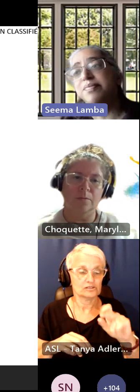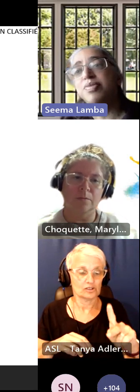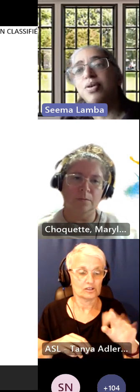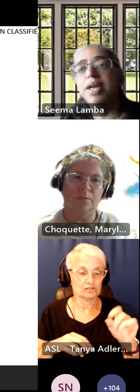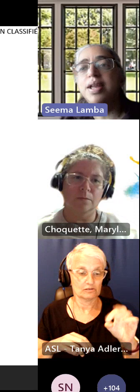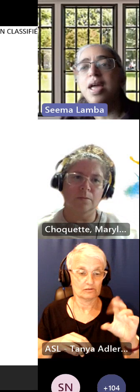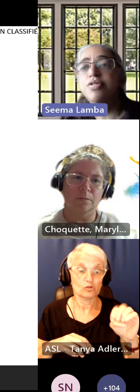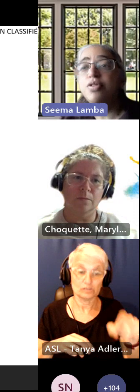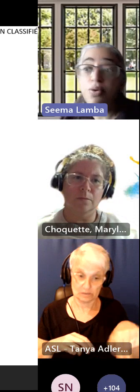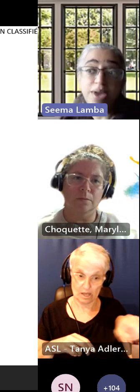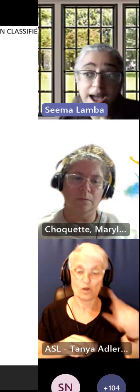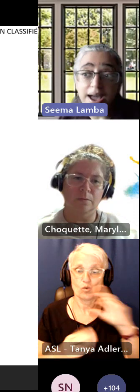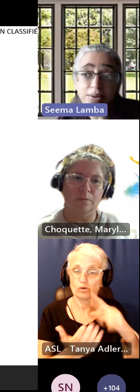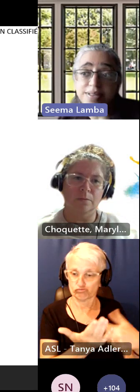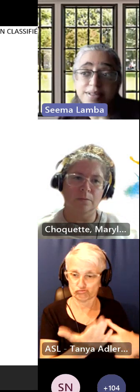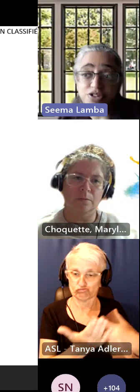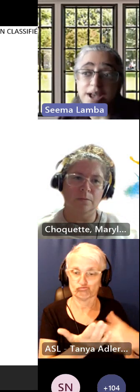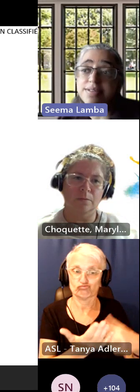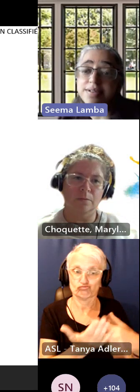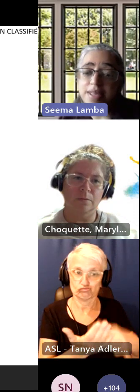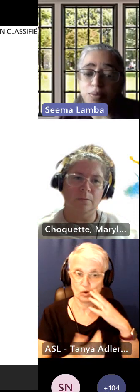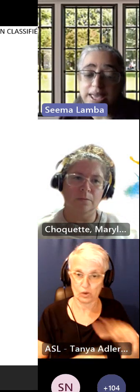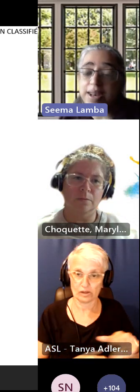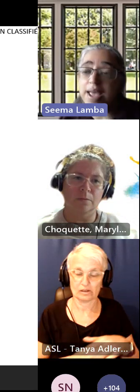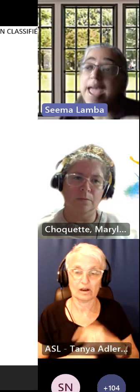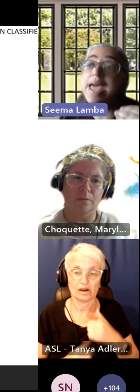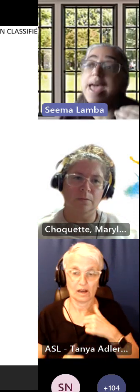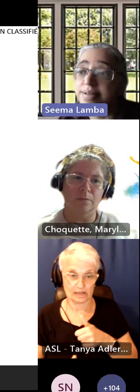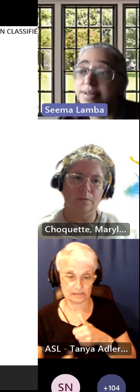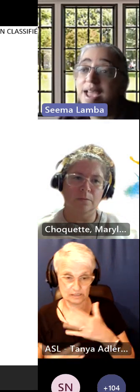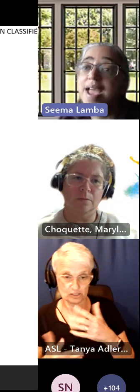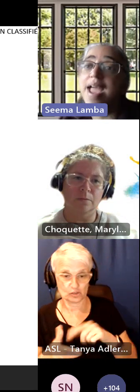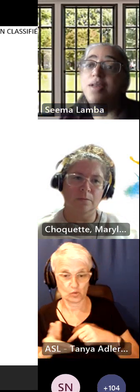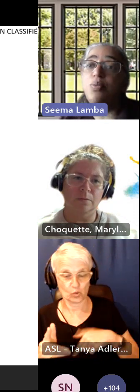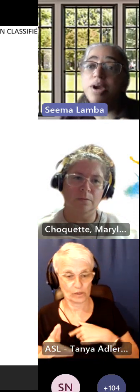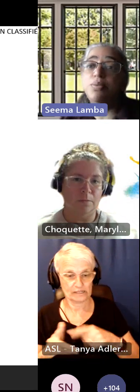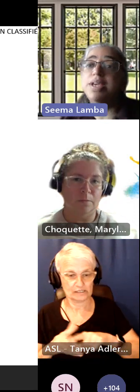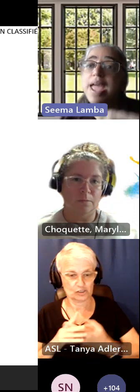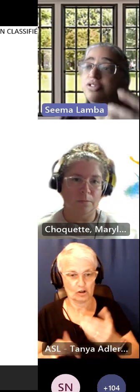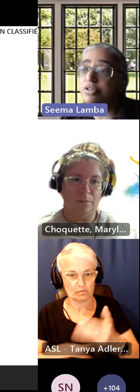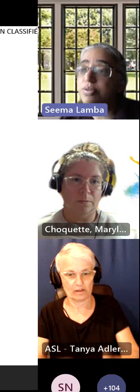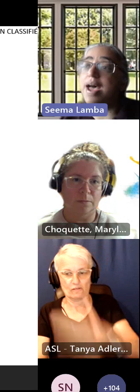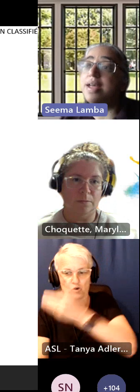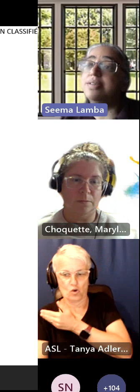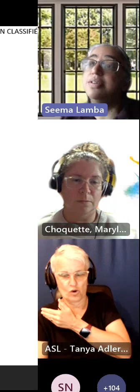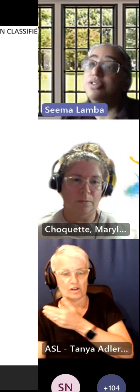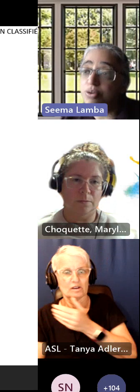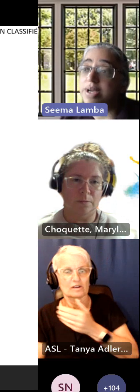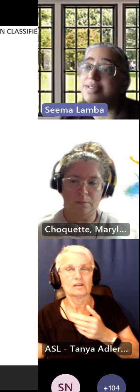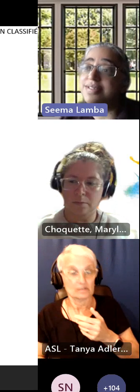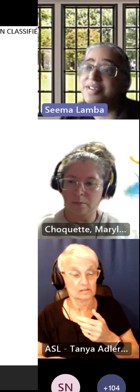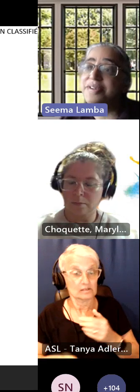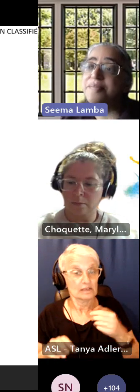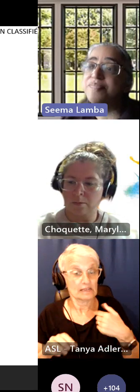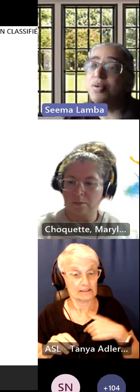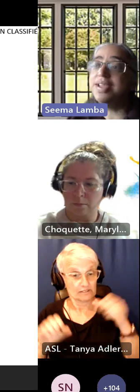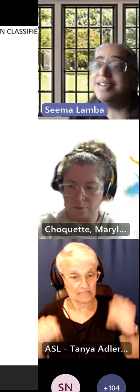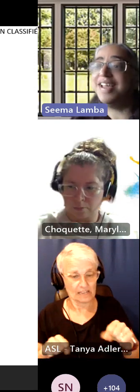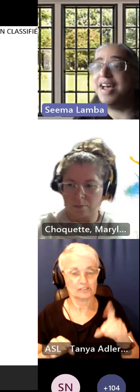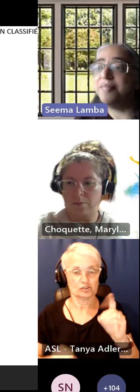that, right? So I would suggest that we get ahead, and where we can do that, do